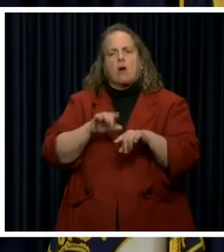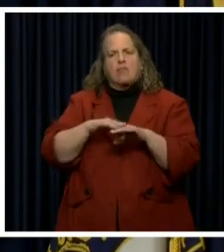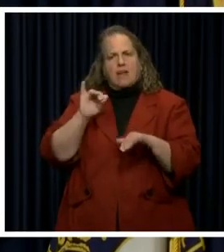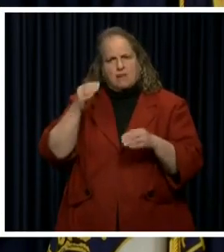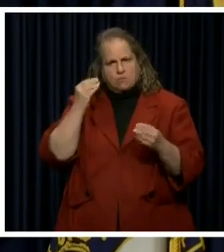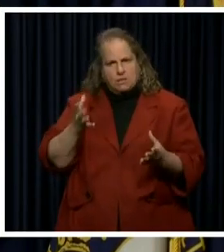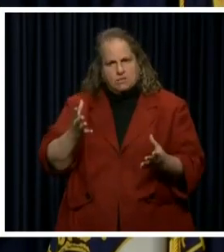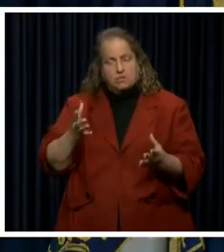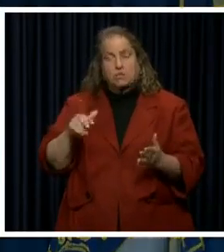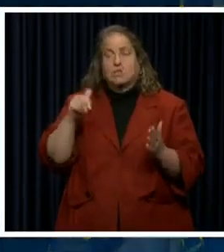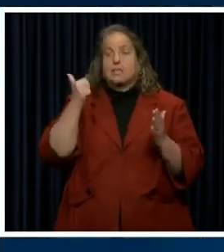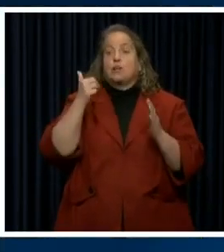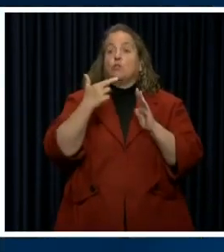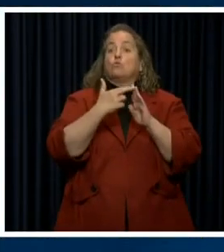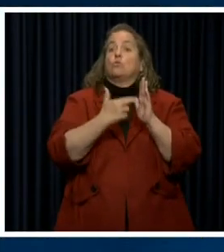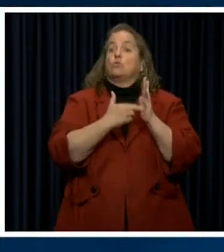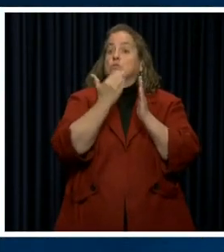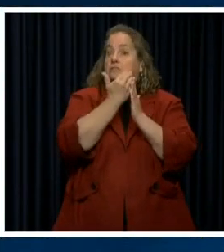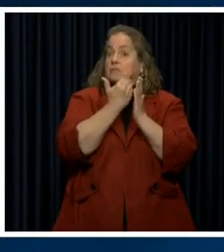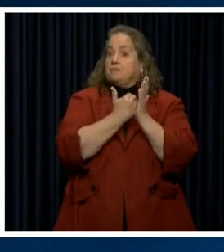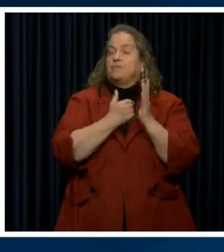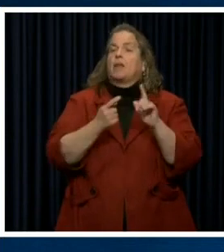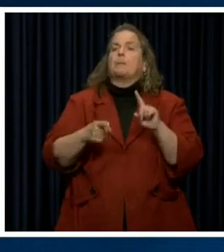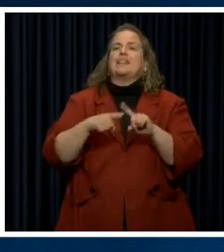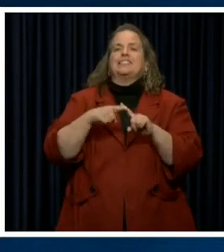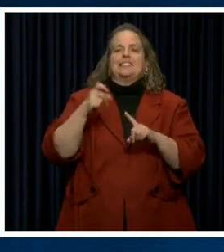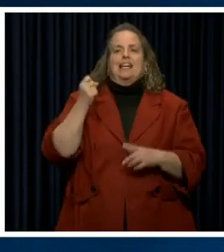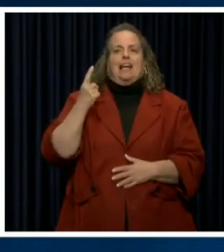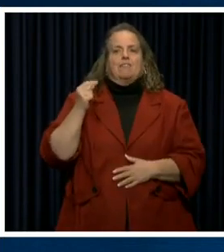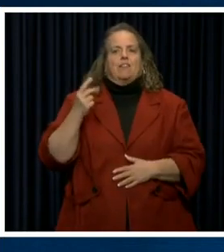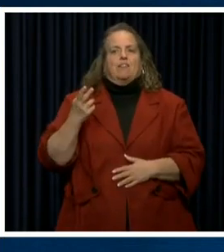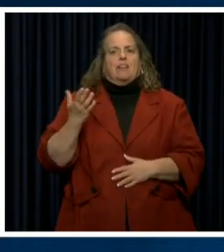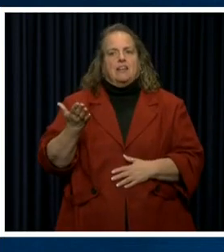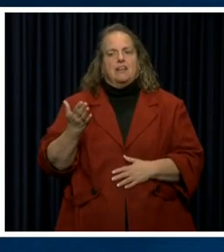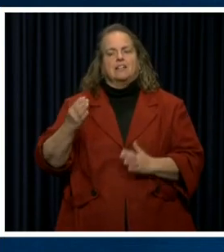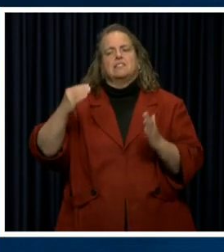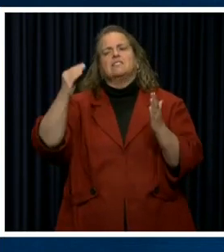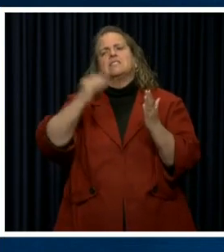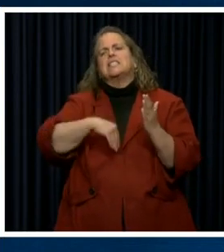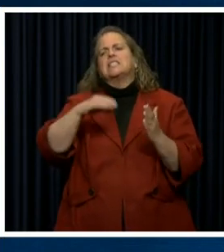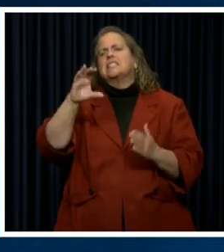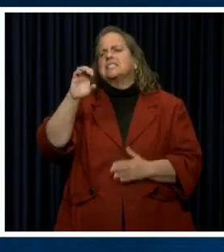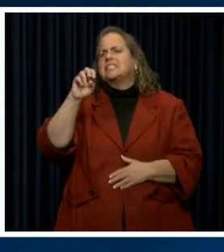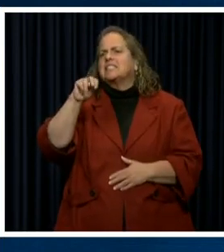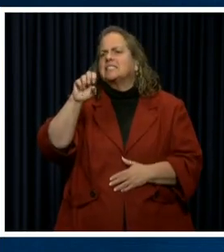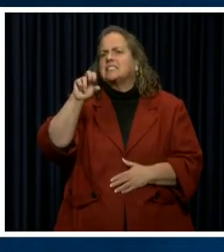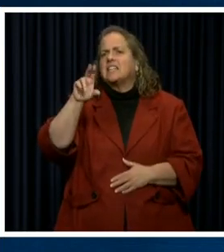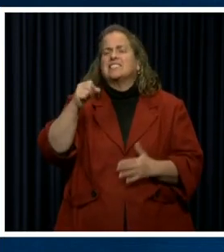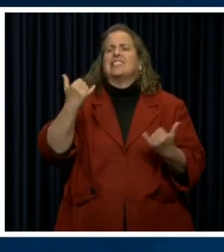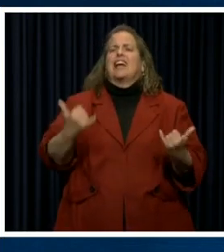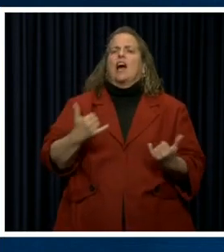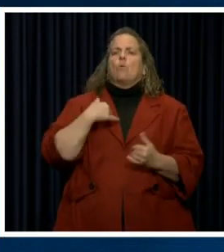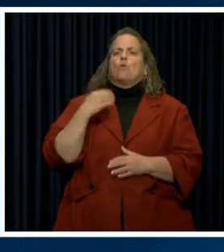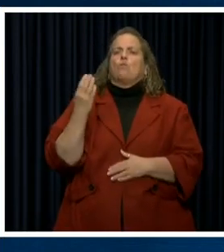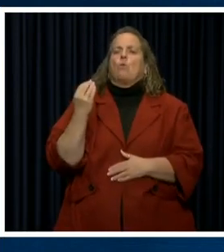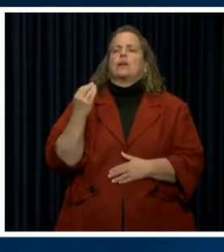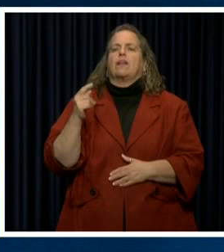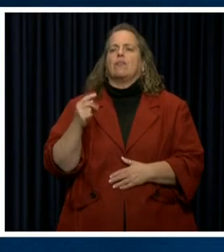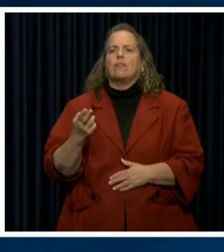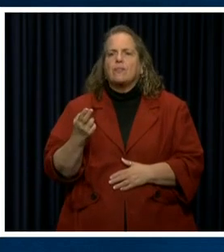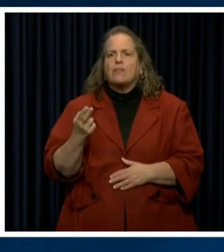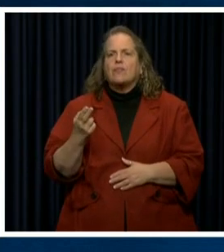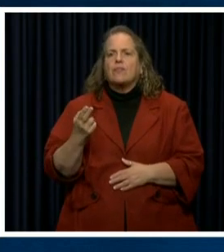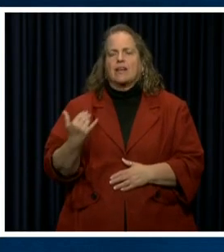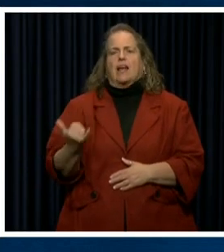talk about the 10 rules plus the 11th. Fill out your census. We are now 14th. We are